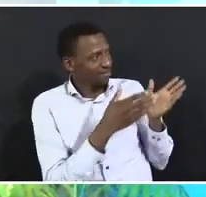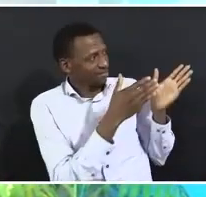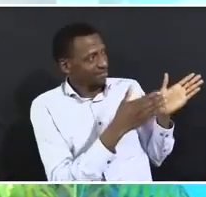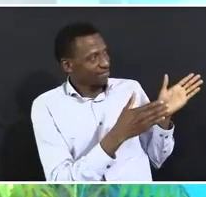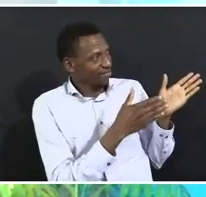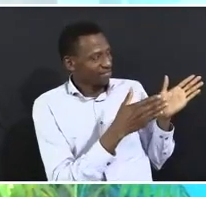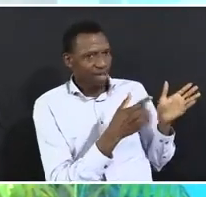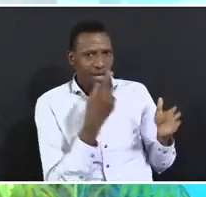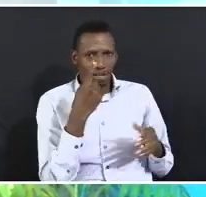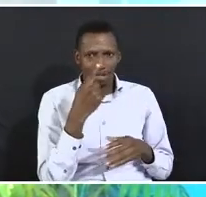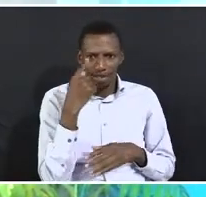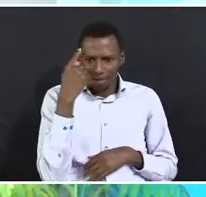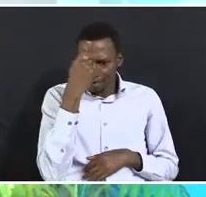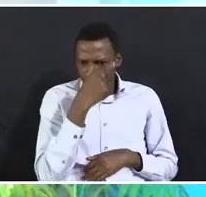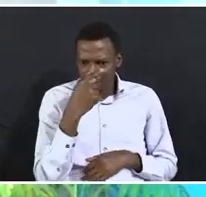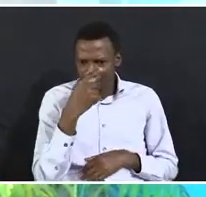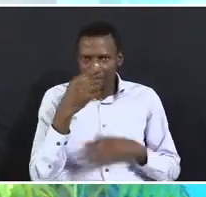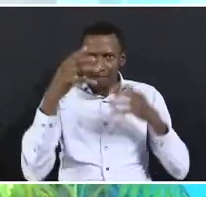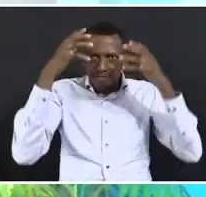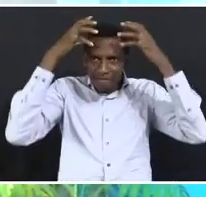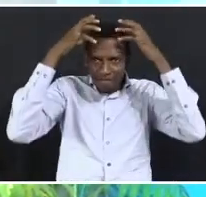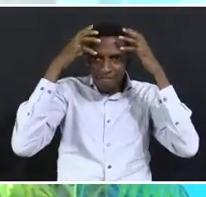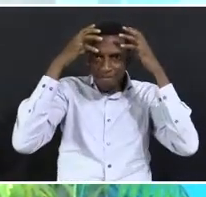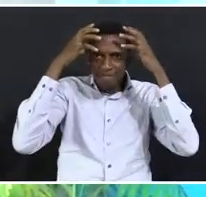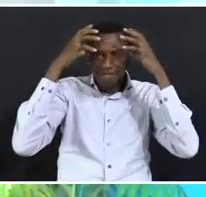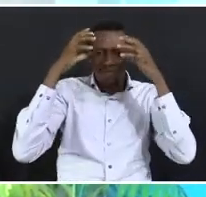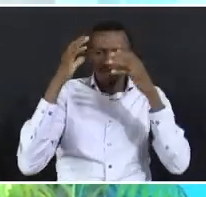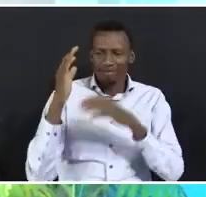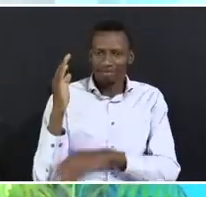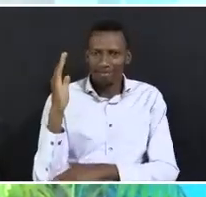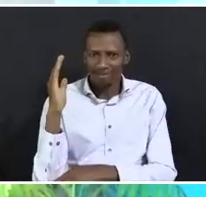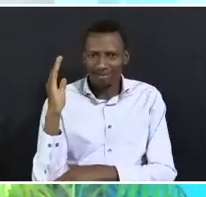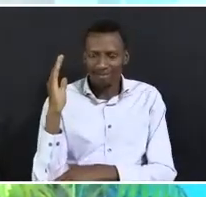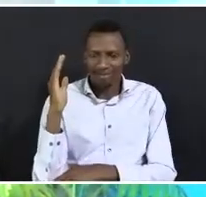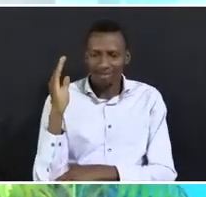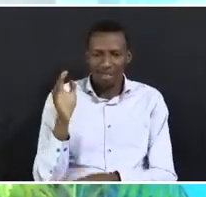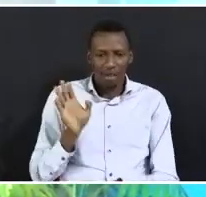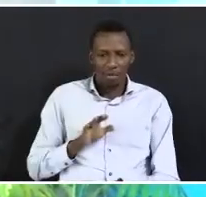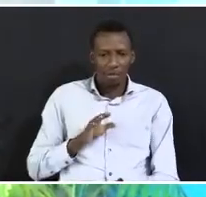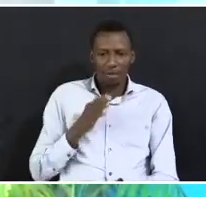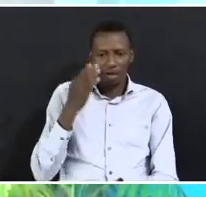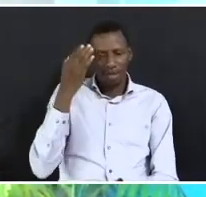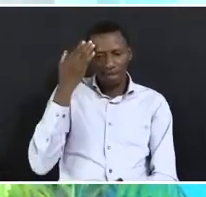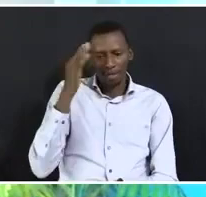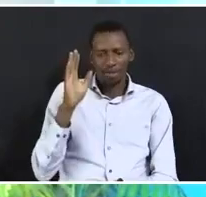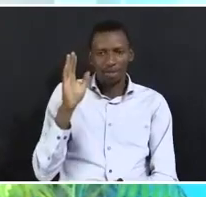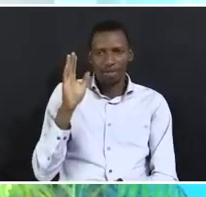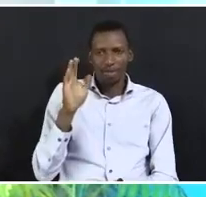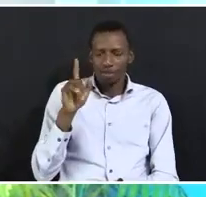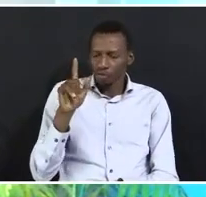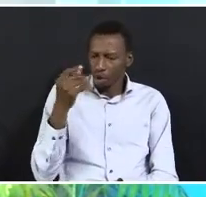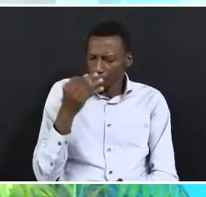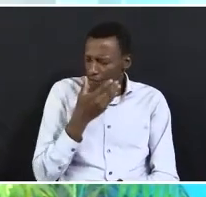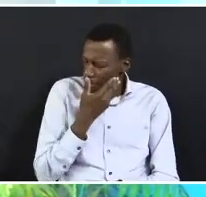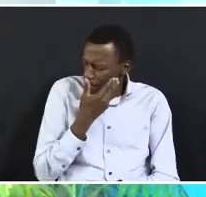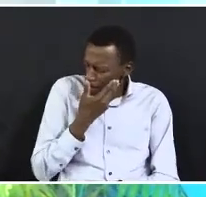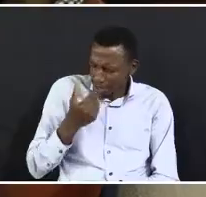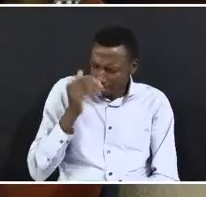A serious helmet. The lady did not know that I'm one of the best handsome men in this